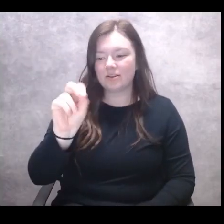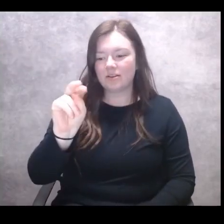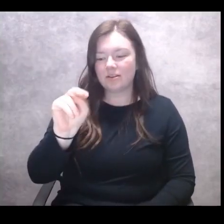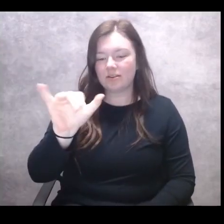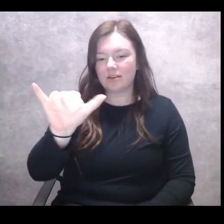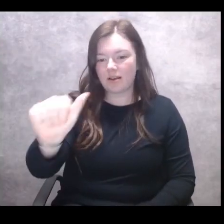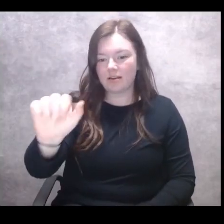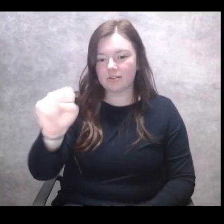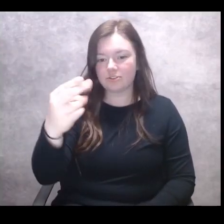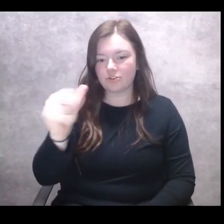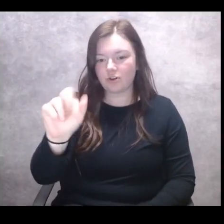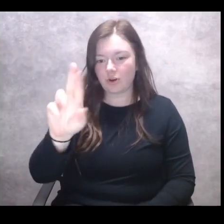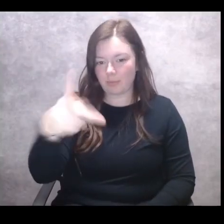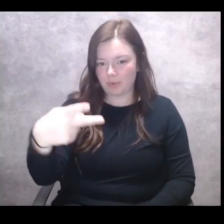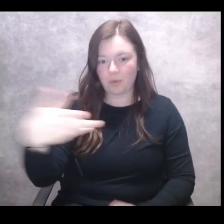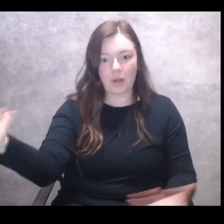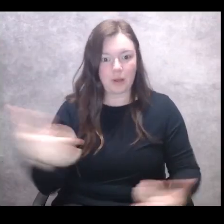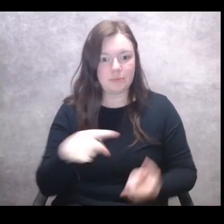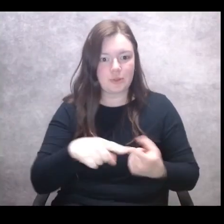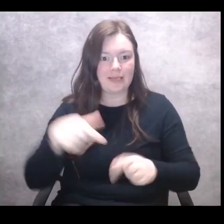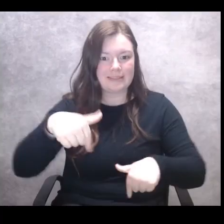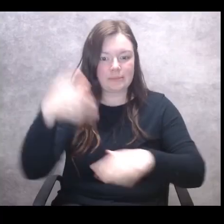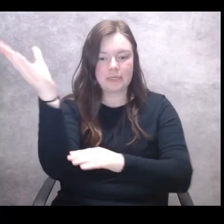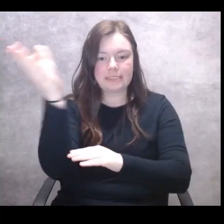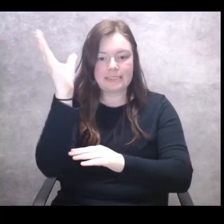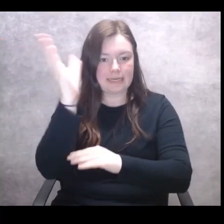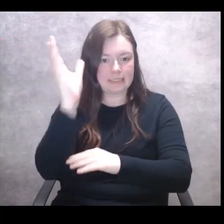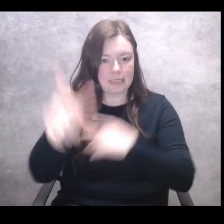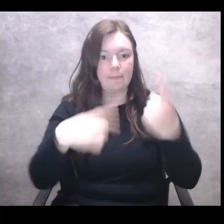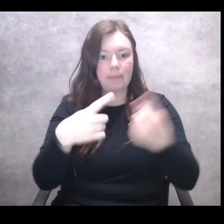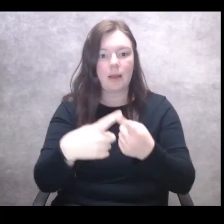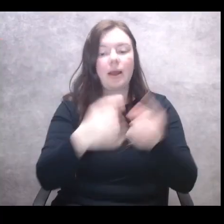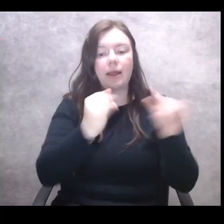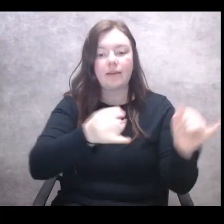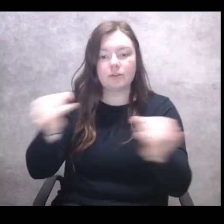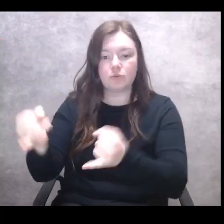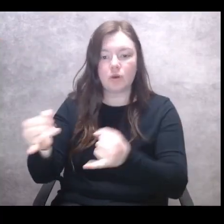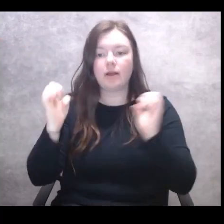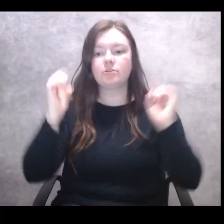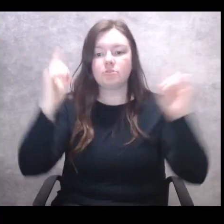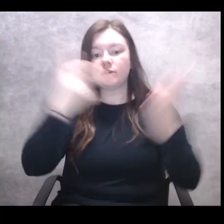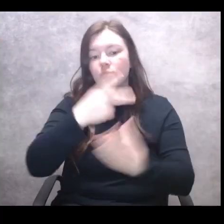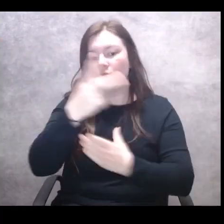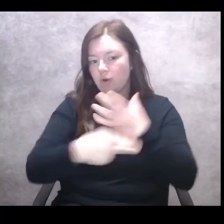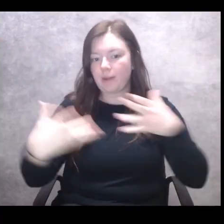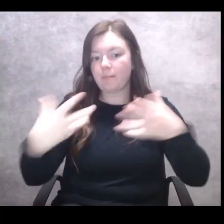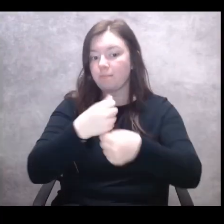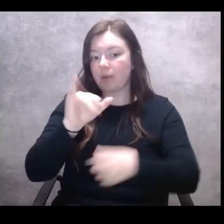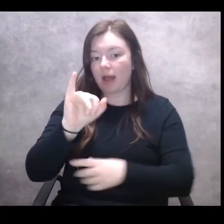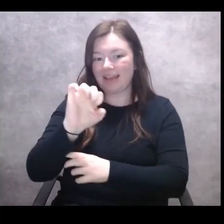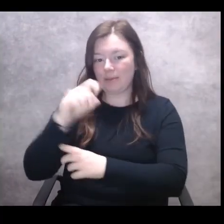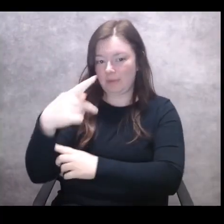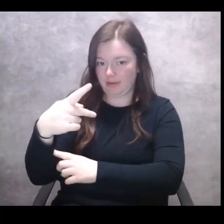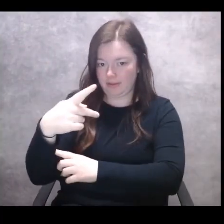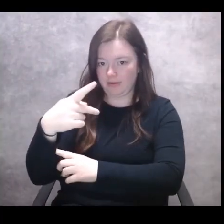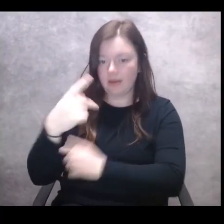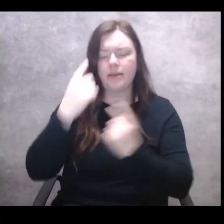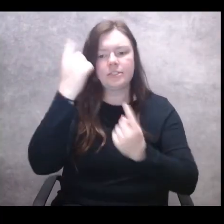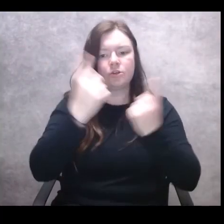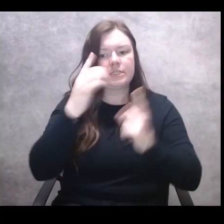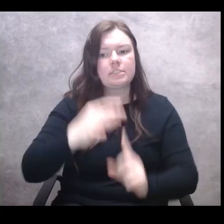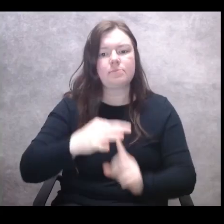Hello, I'm Tanya Sharp. Welcome to this presentation of our series on Individual Education Program,